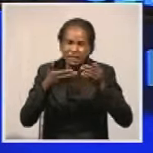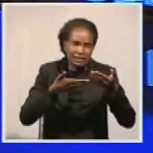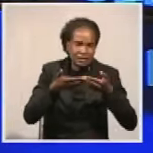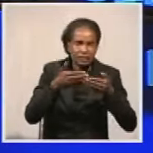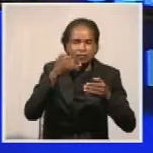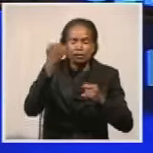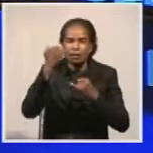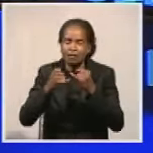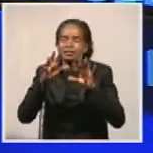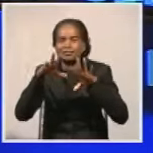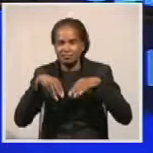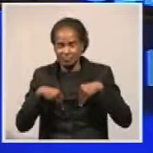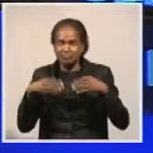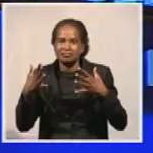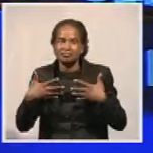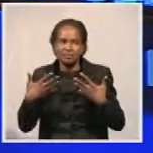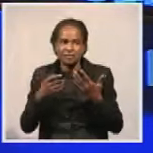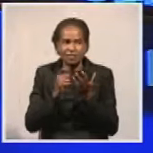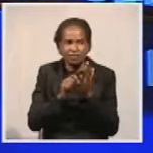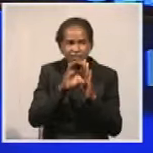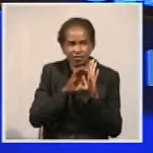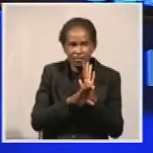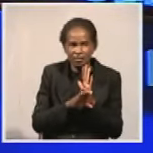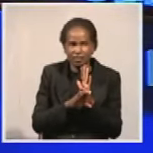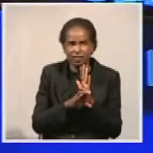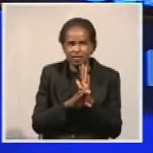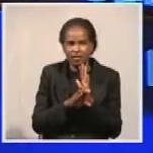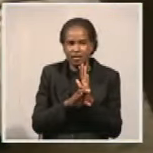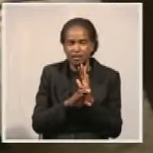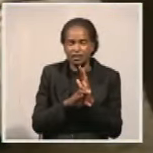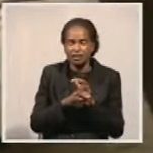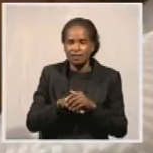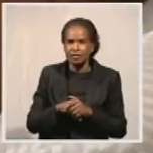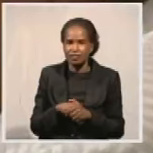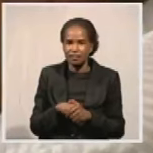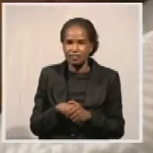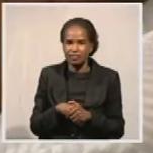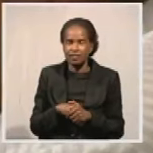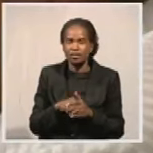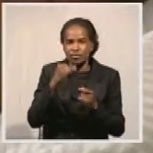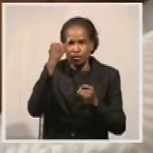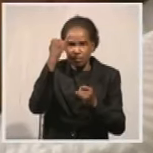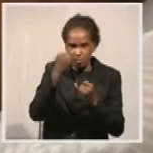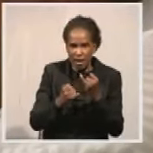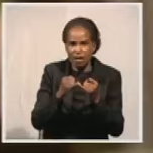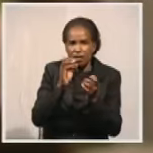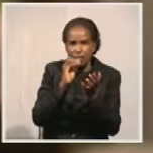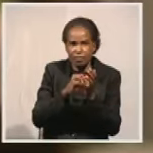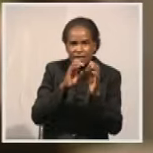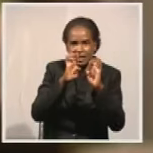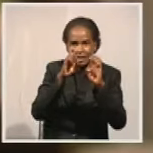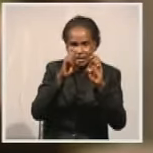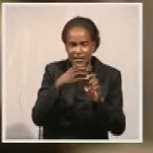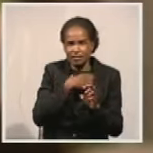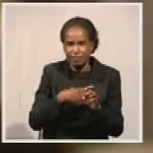Yeah, and then the constitution ended up with an executive president as we have it today.